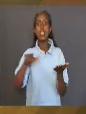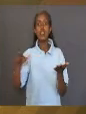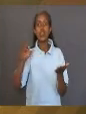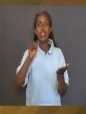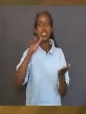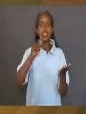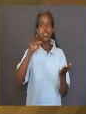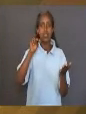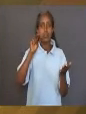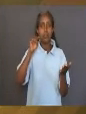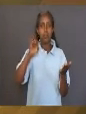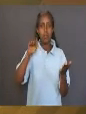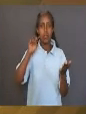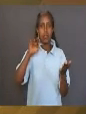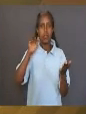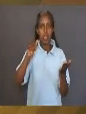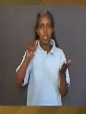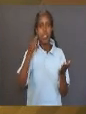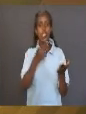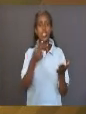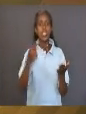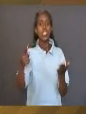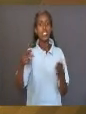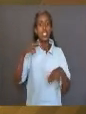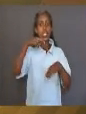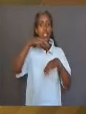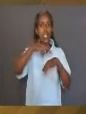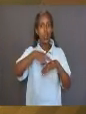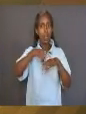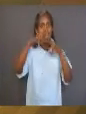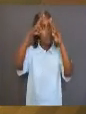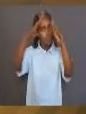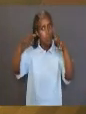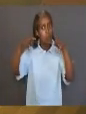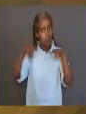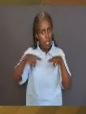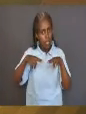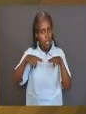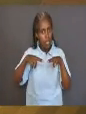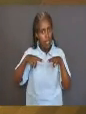symmetry there are for each regular polygon?